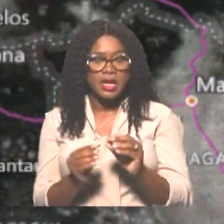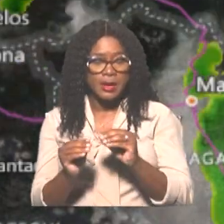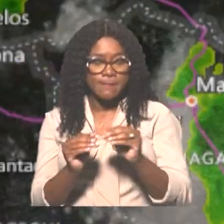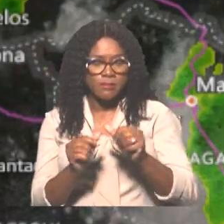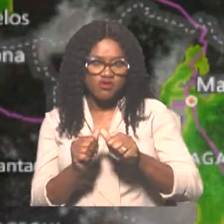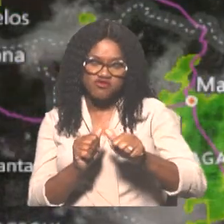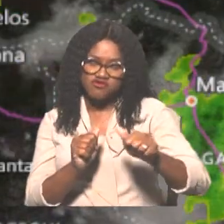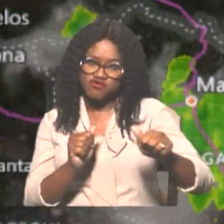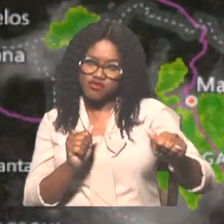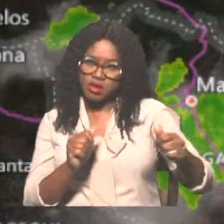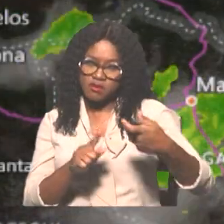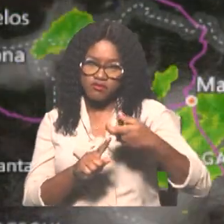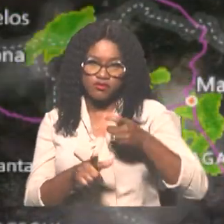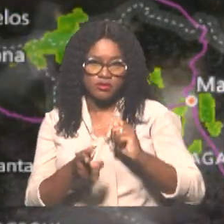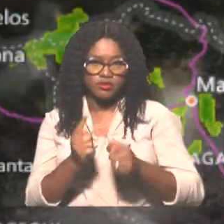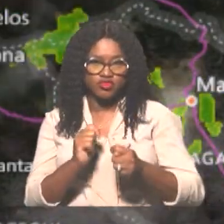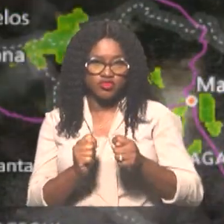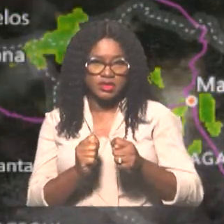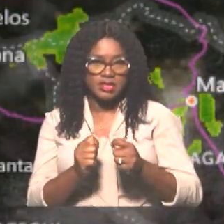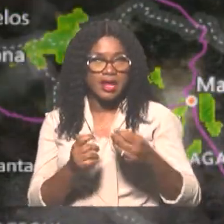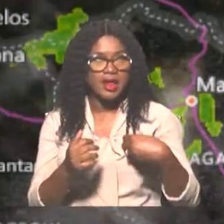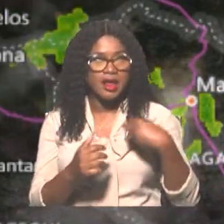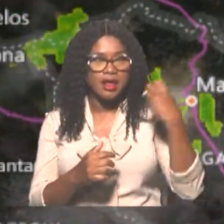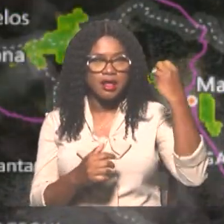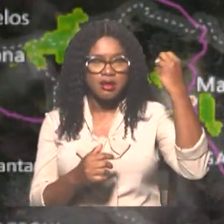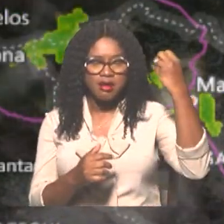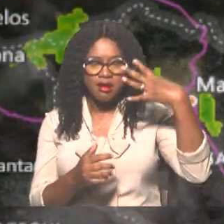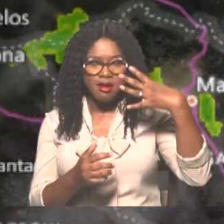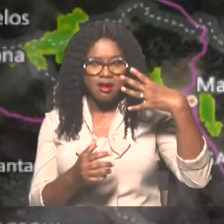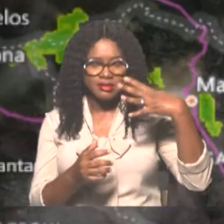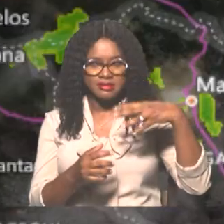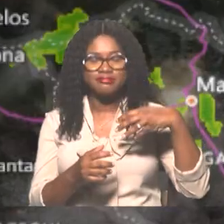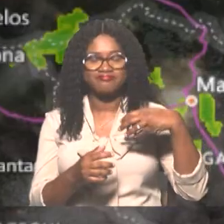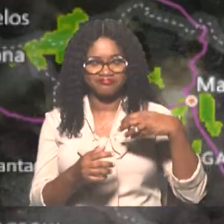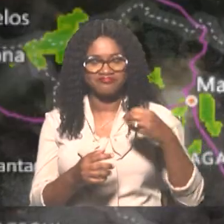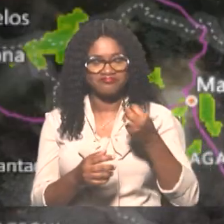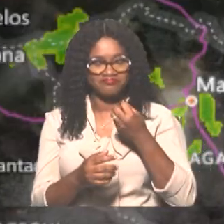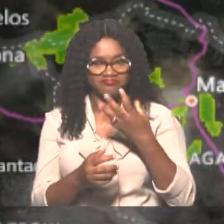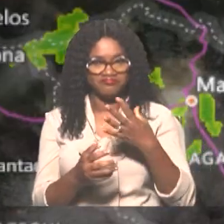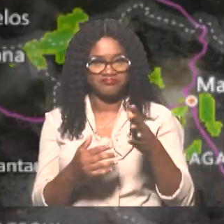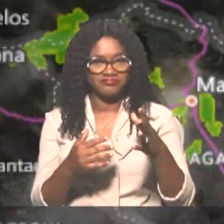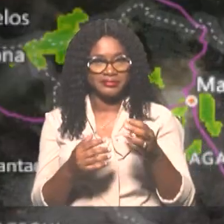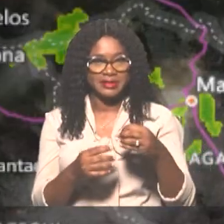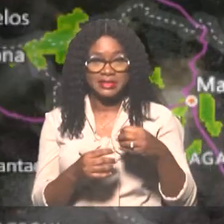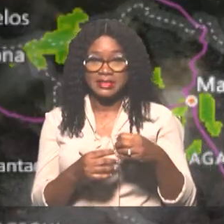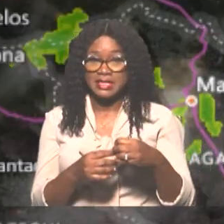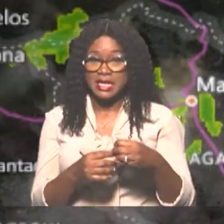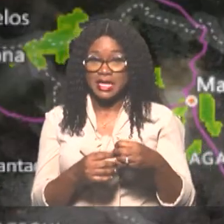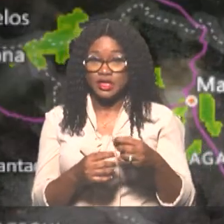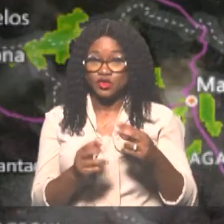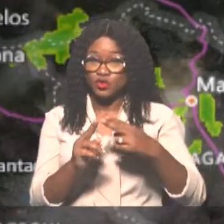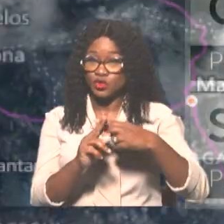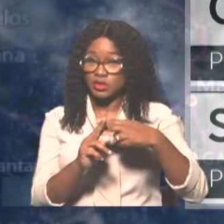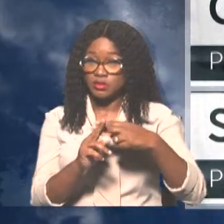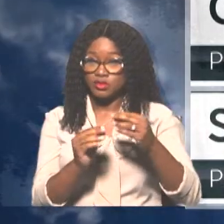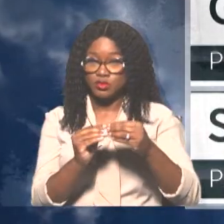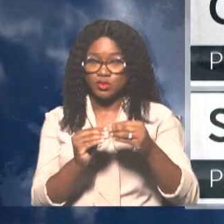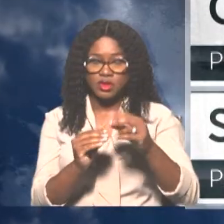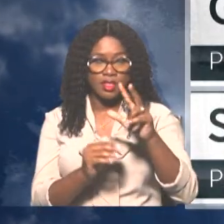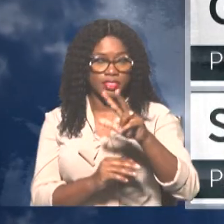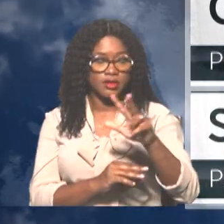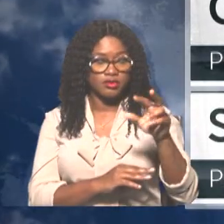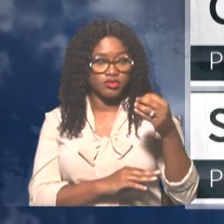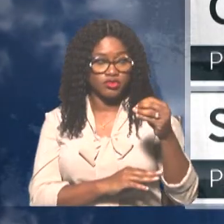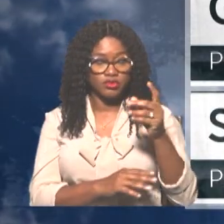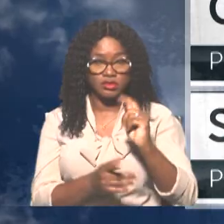further away from our islands, we saw really hot and sunny conditions here at home, with temperatures peaking slightly over 33 degrees